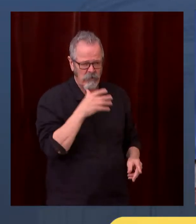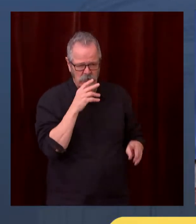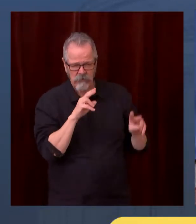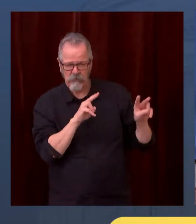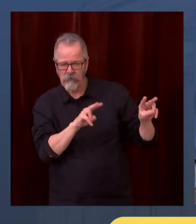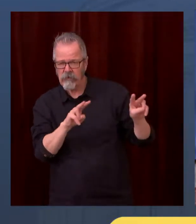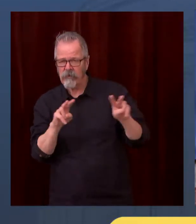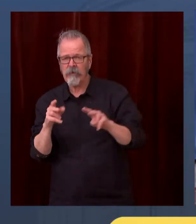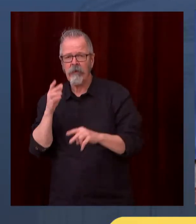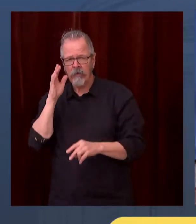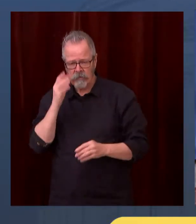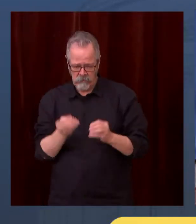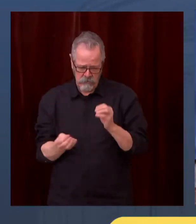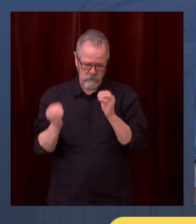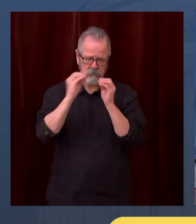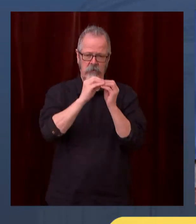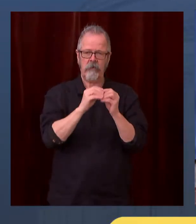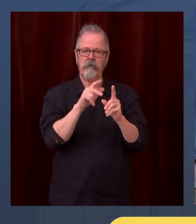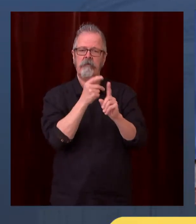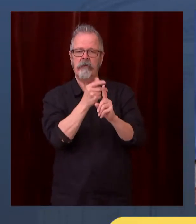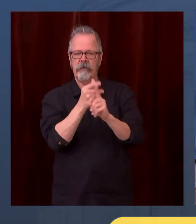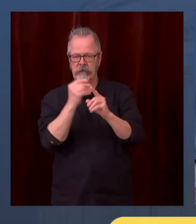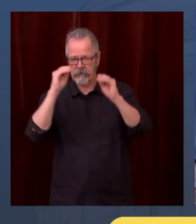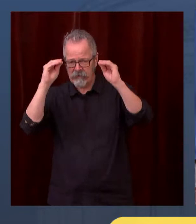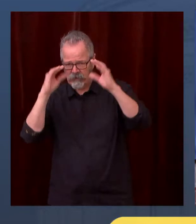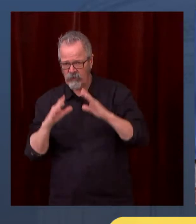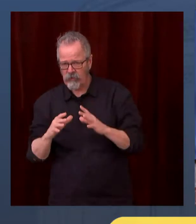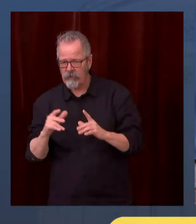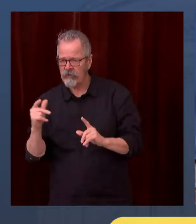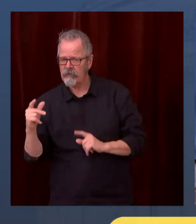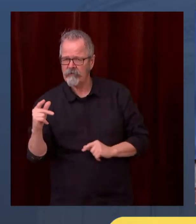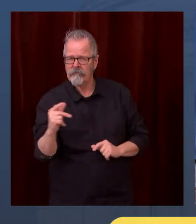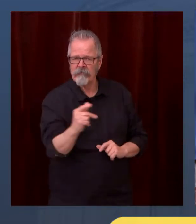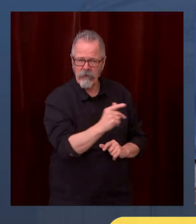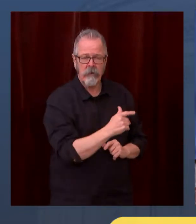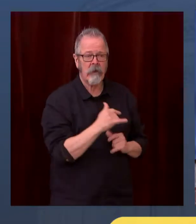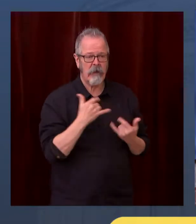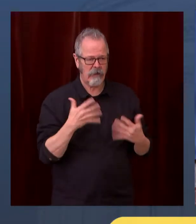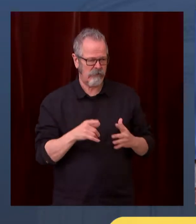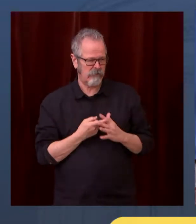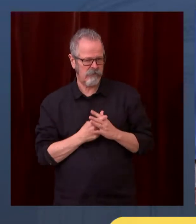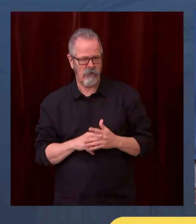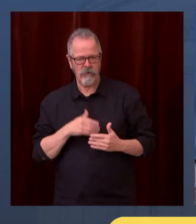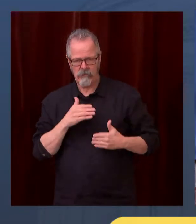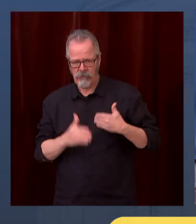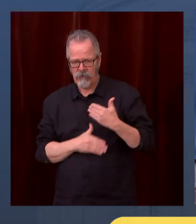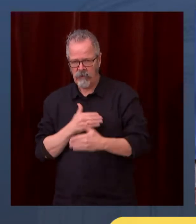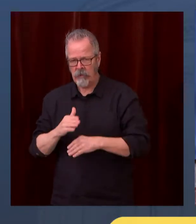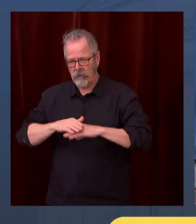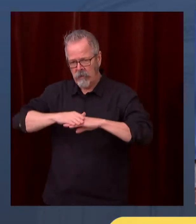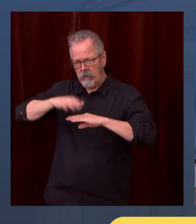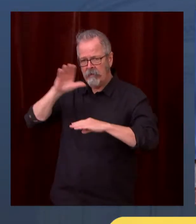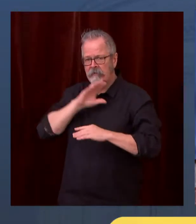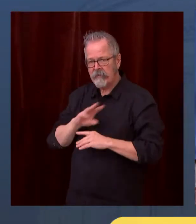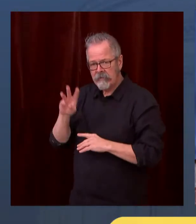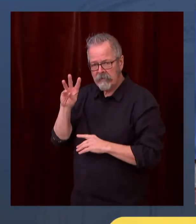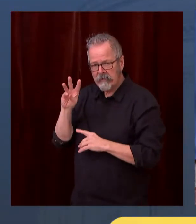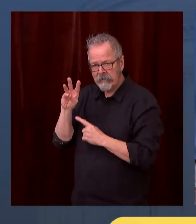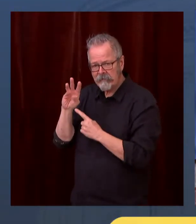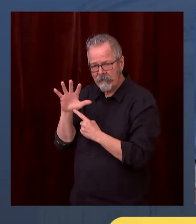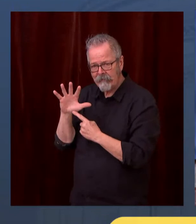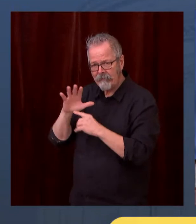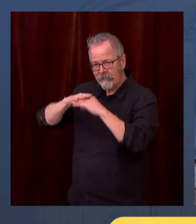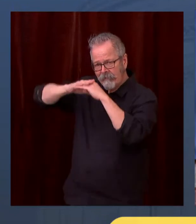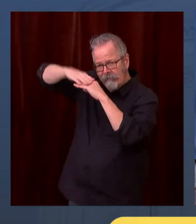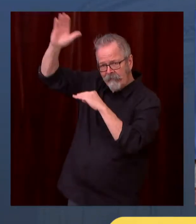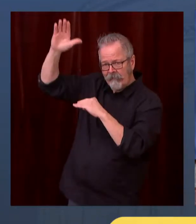vaccinating teachers. We are already vaccinating teachers, those who are over the age of 65 and those who are over 50 who